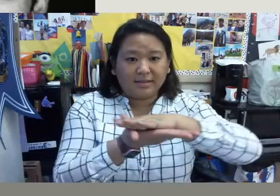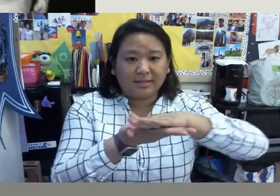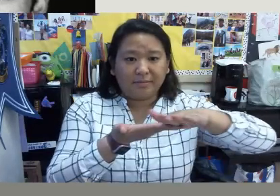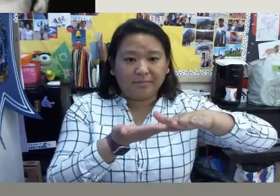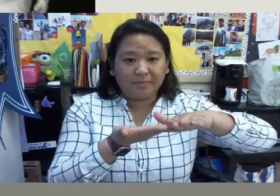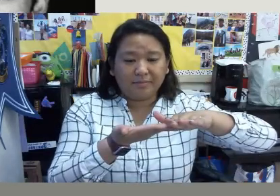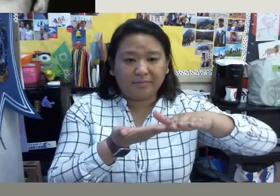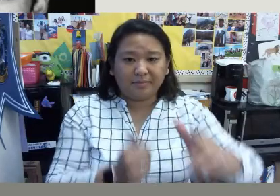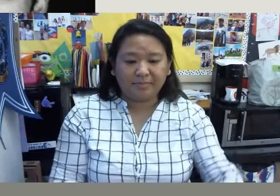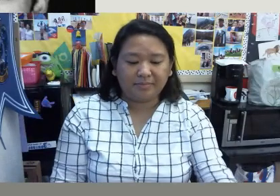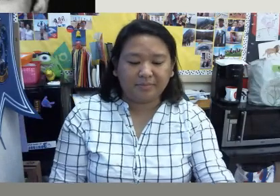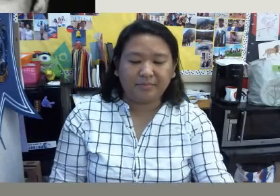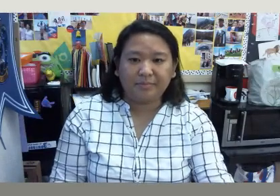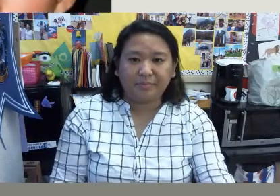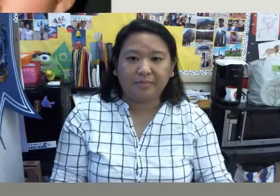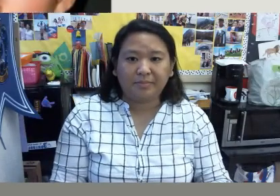Handsome.